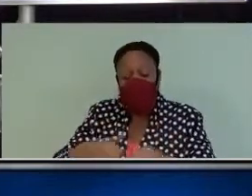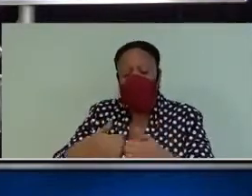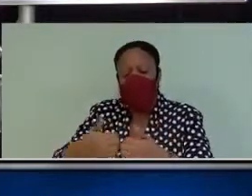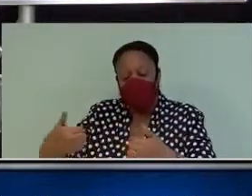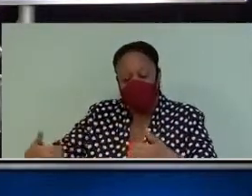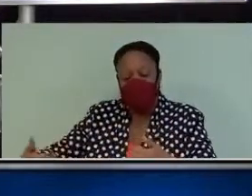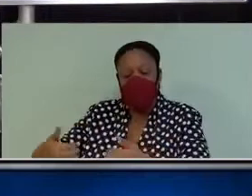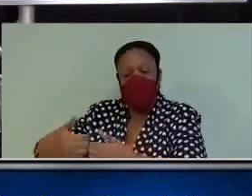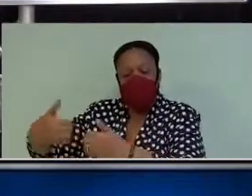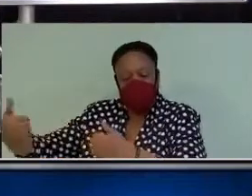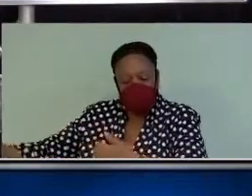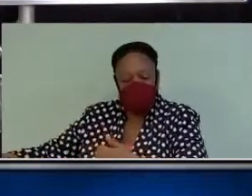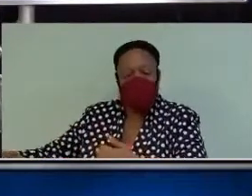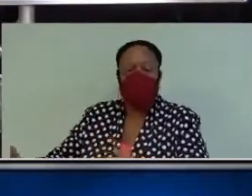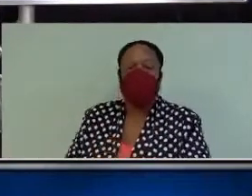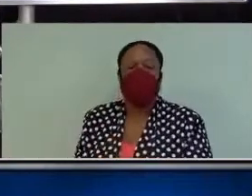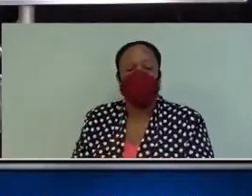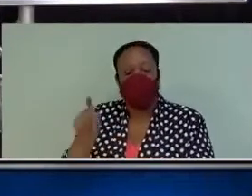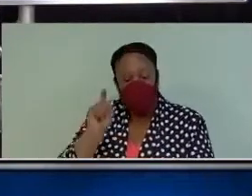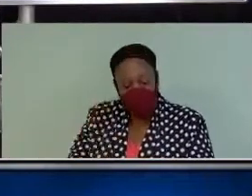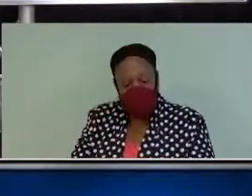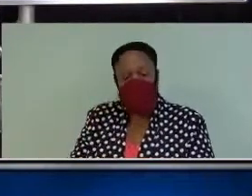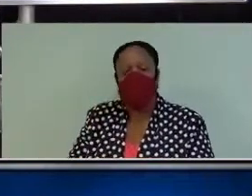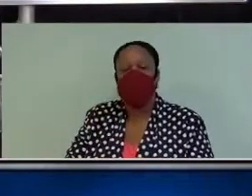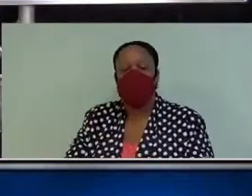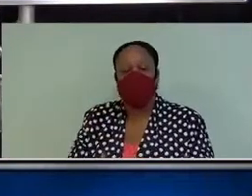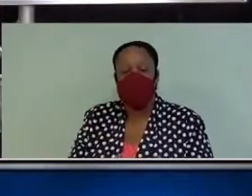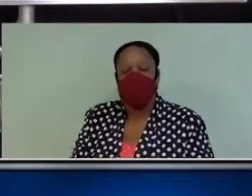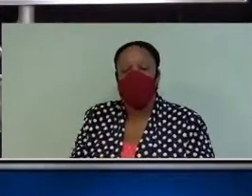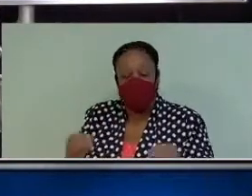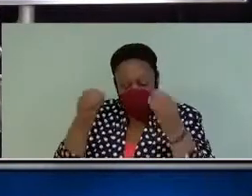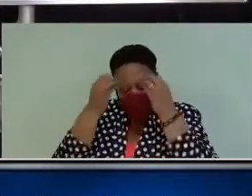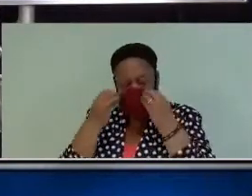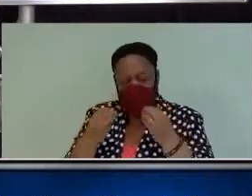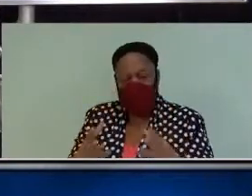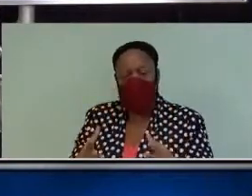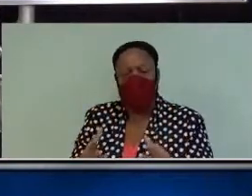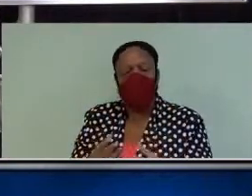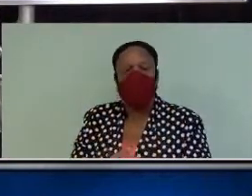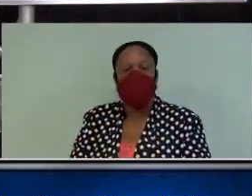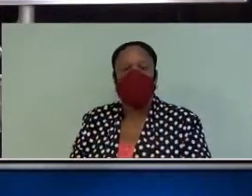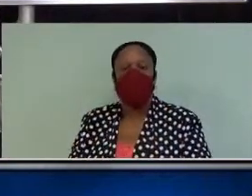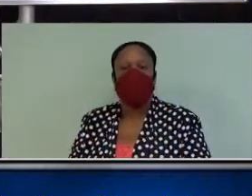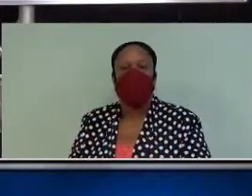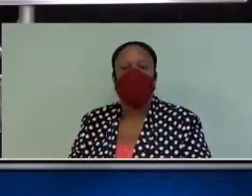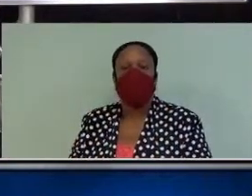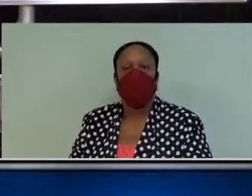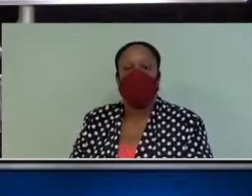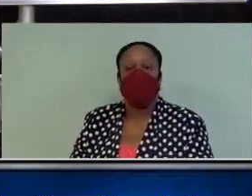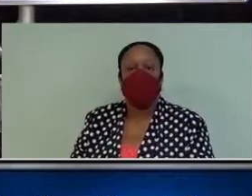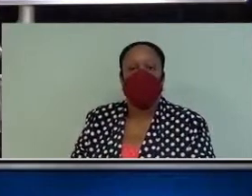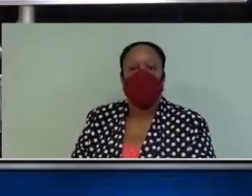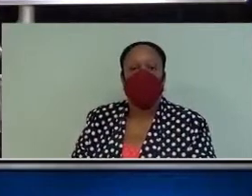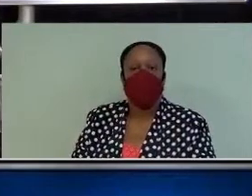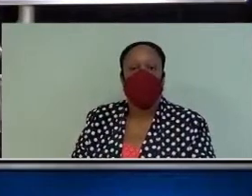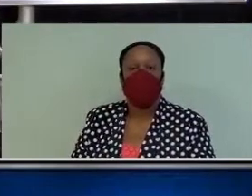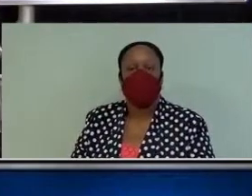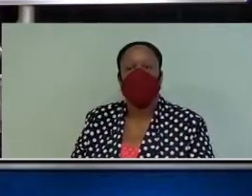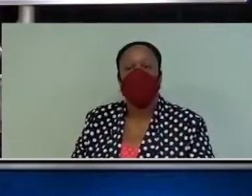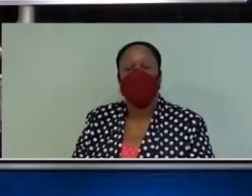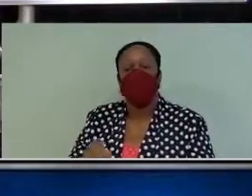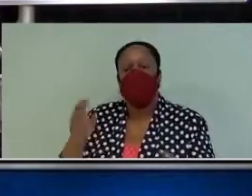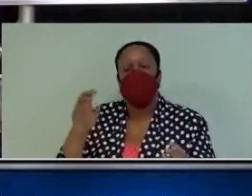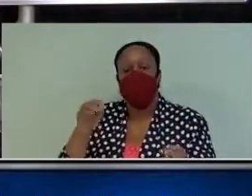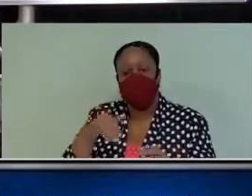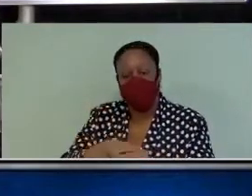key components of their condition to operate under the regulations. Regulation 16.3 provides